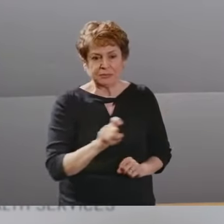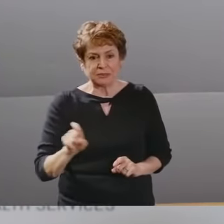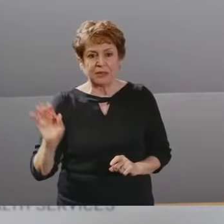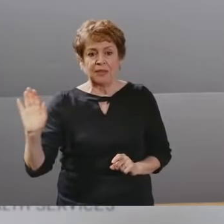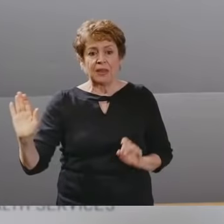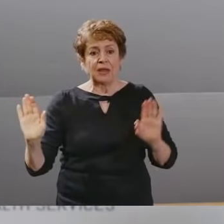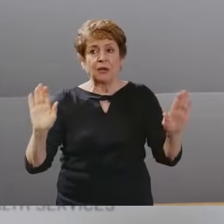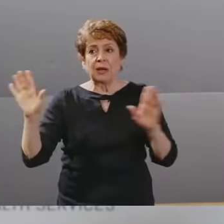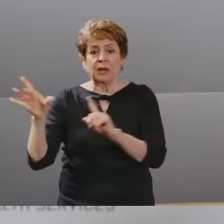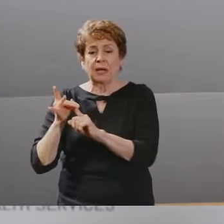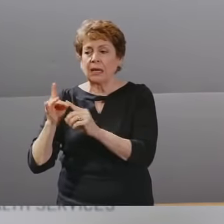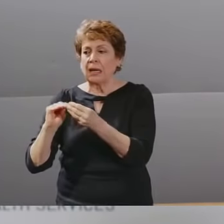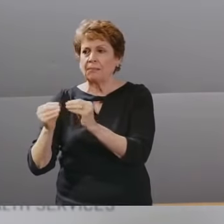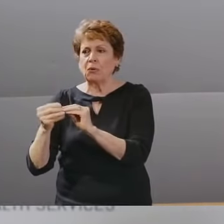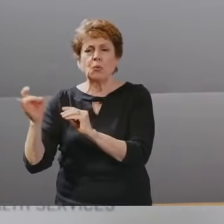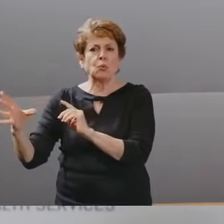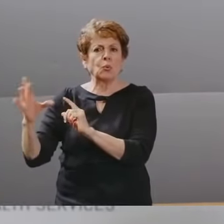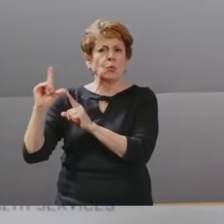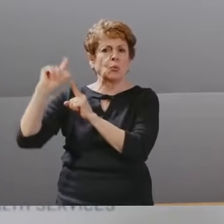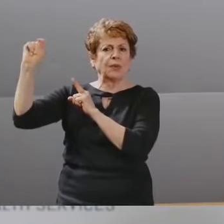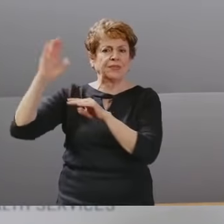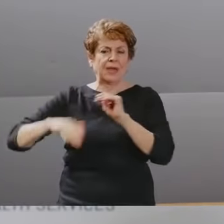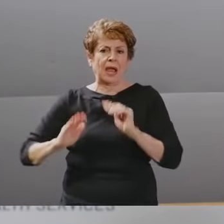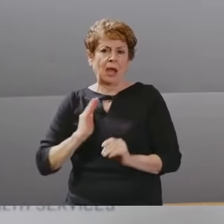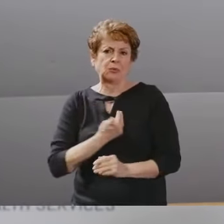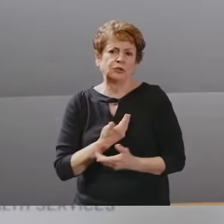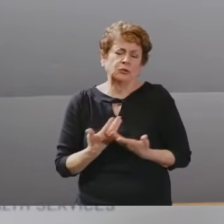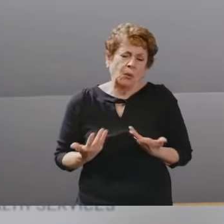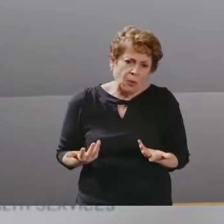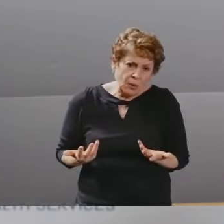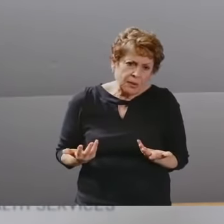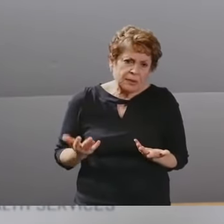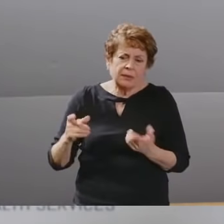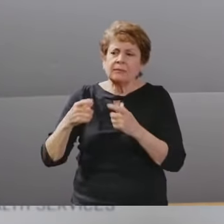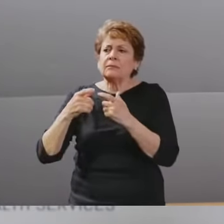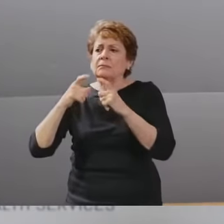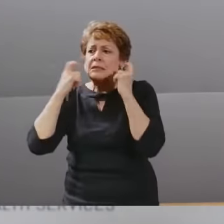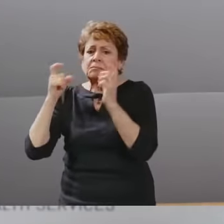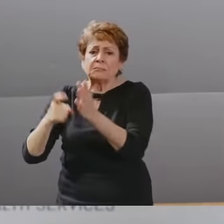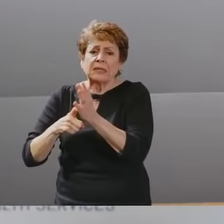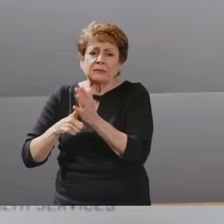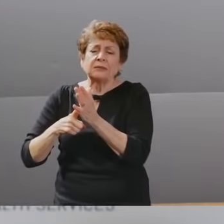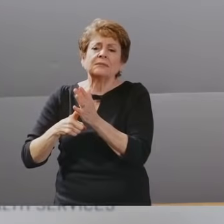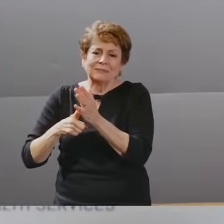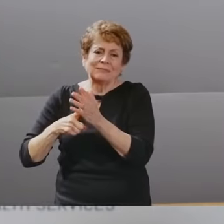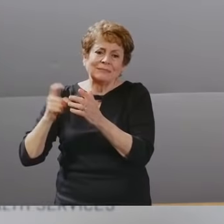had the mask mandate, quote unquote, there longer. And